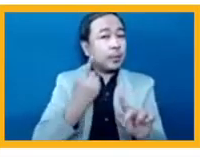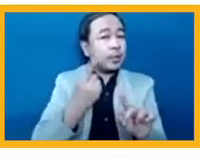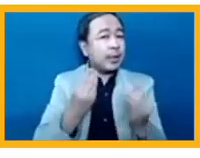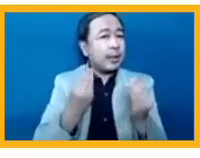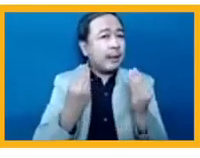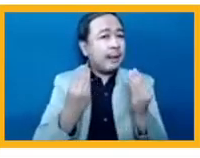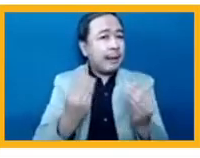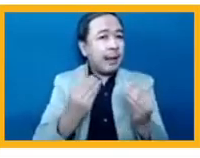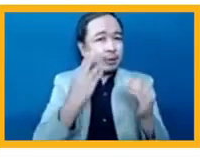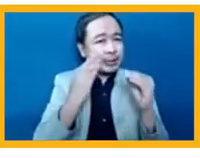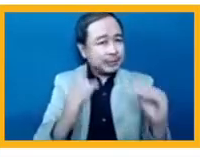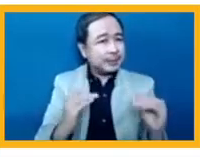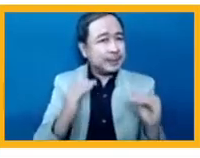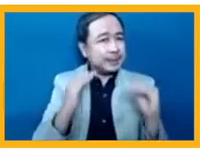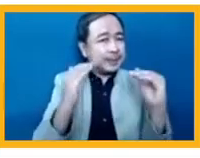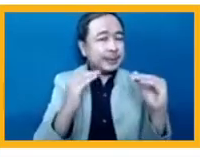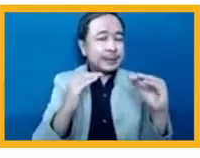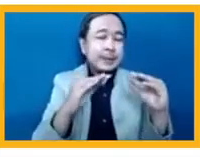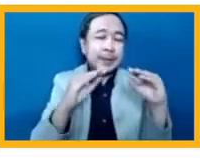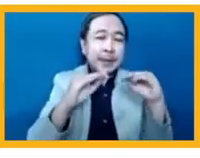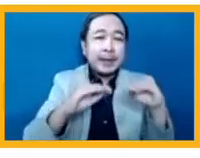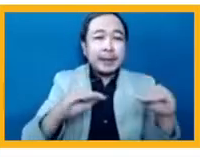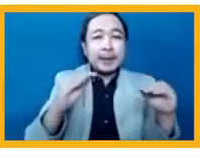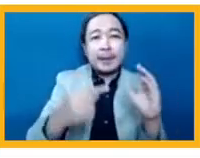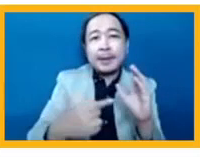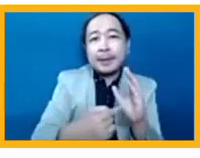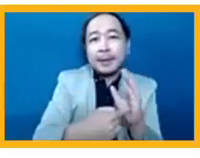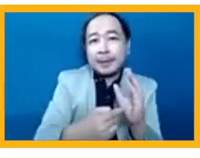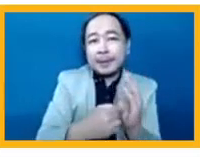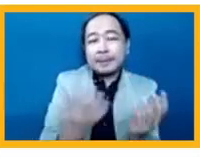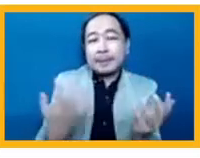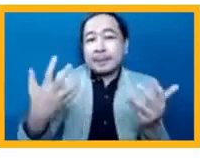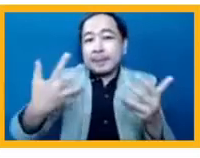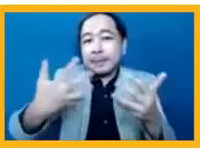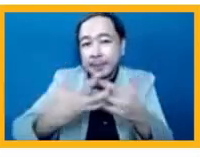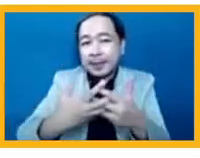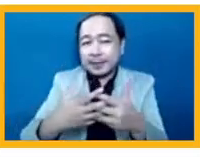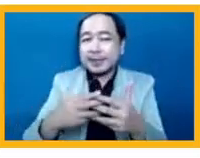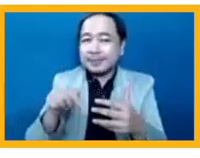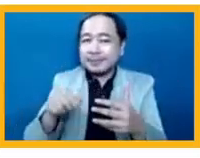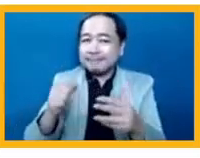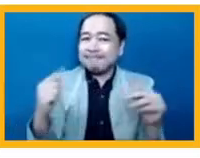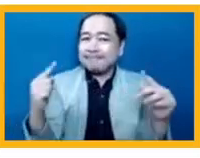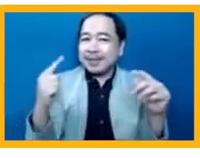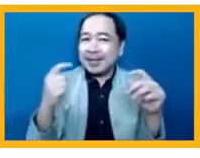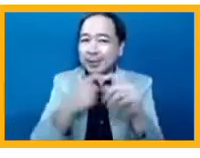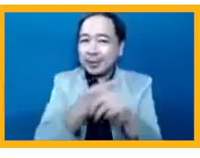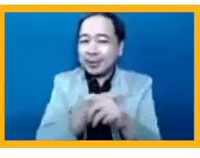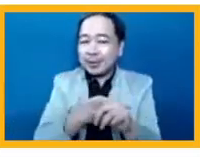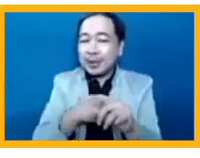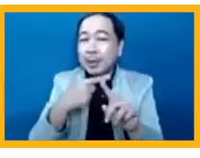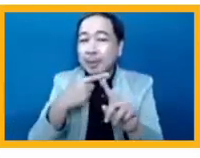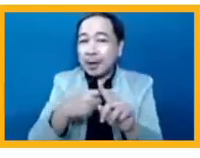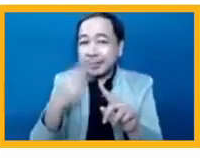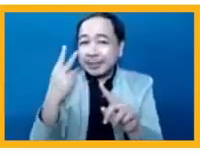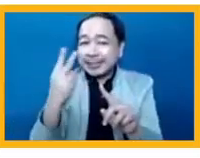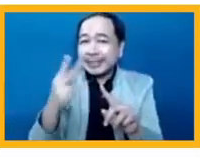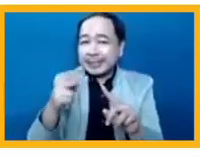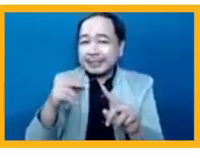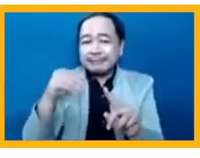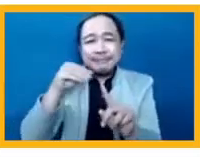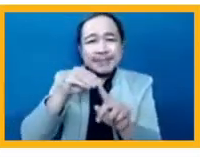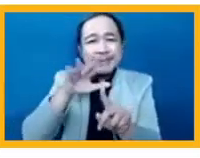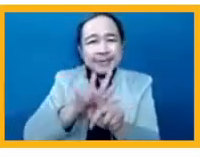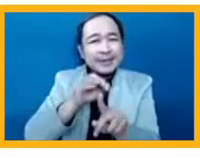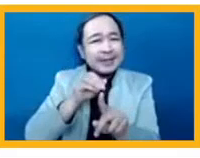implemented. Meaningful adoption and effective implementation of EdTech is complex, and multiple facets need to be considered. Over the